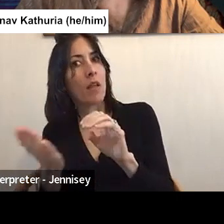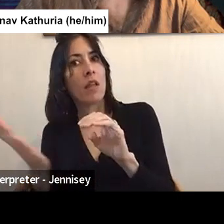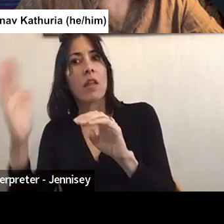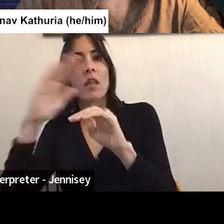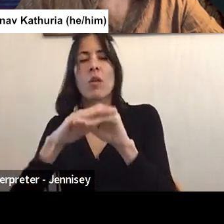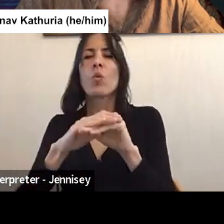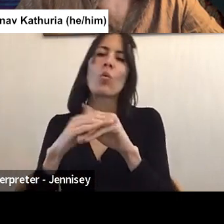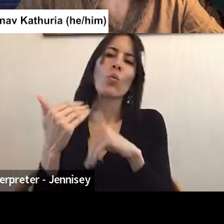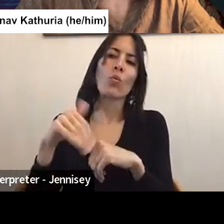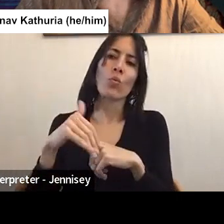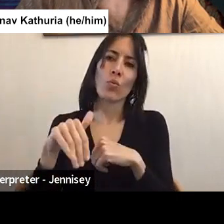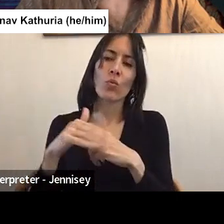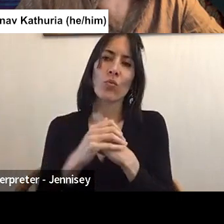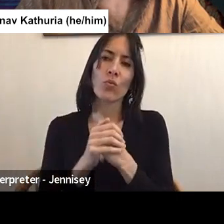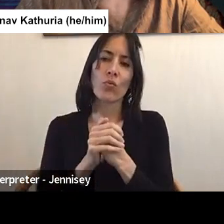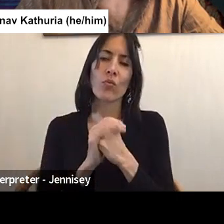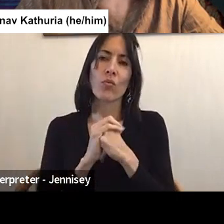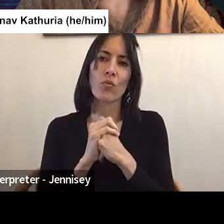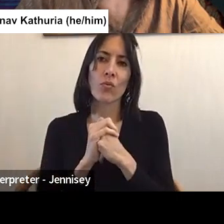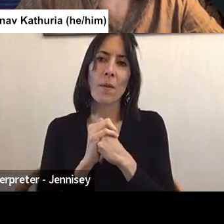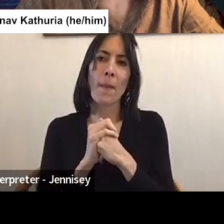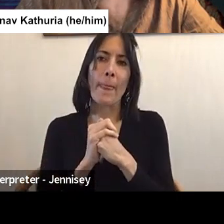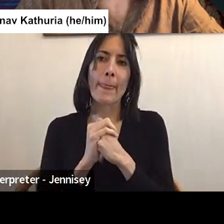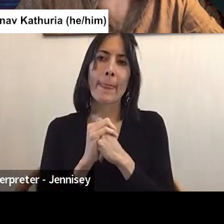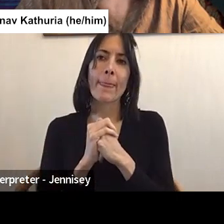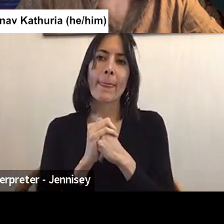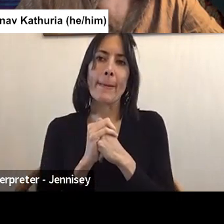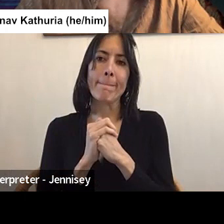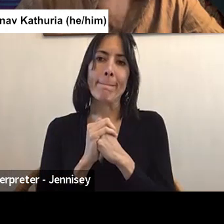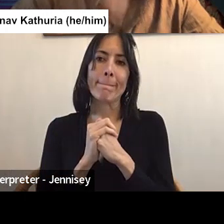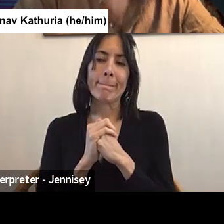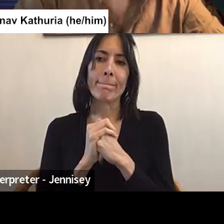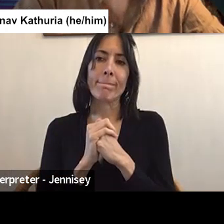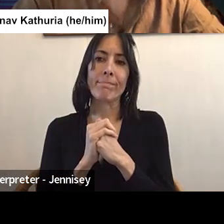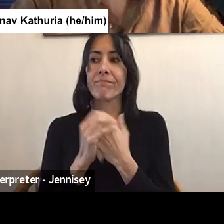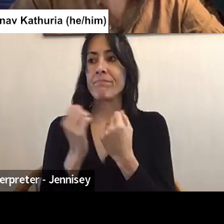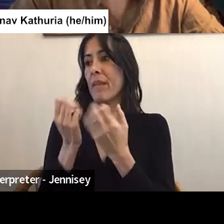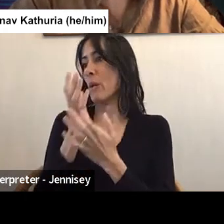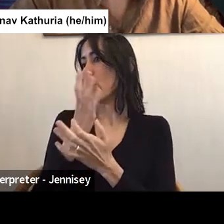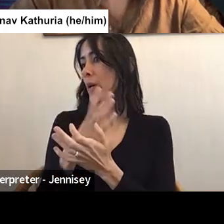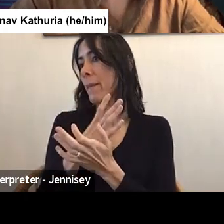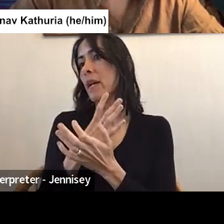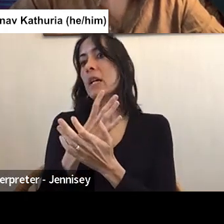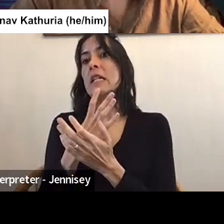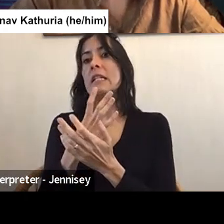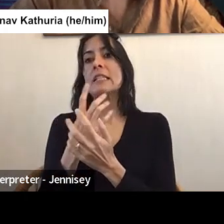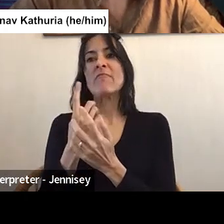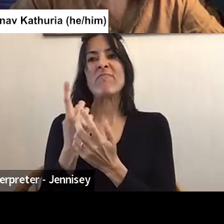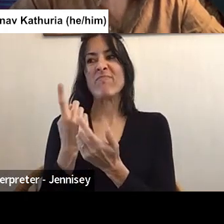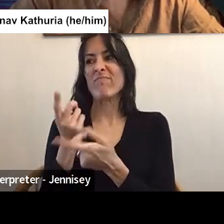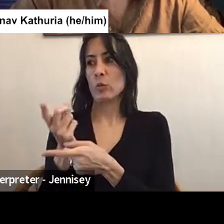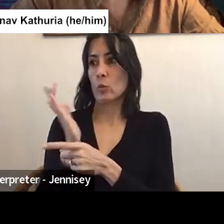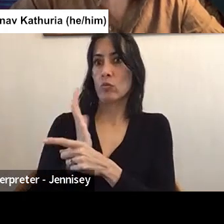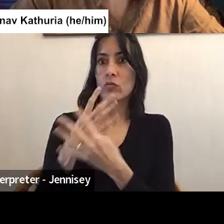virus. What women showed up at jobs that were already unsustainable, were already not paying them living